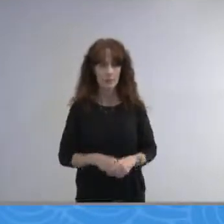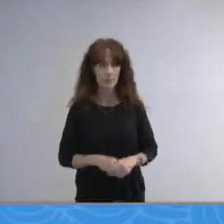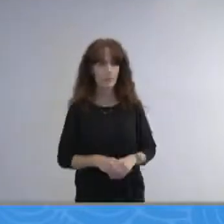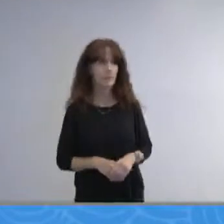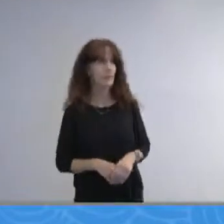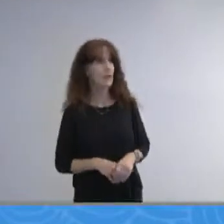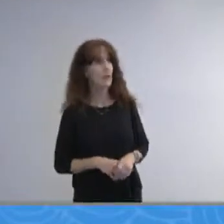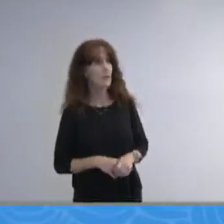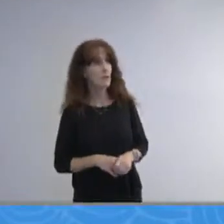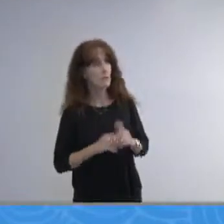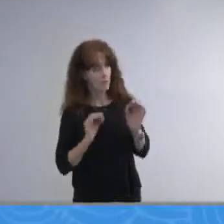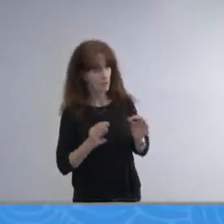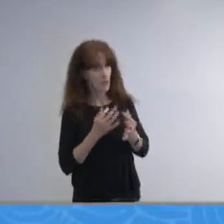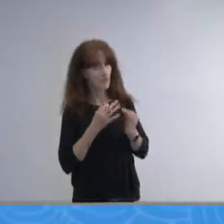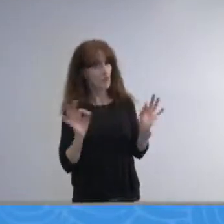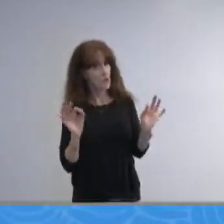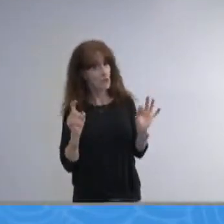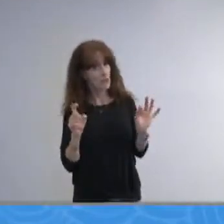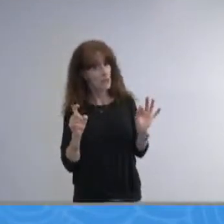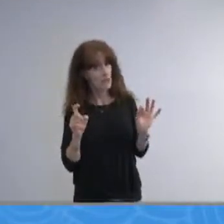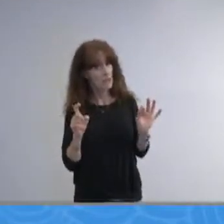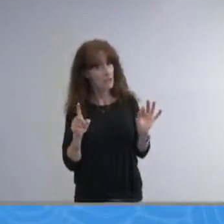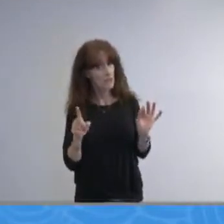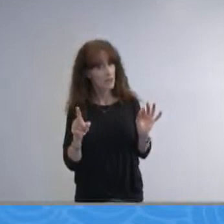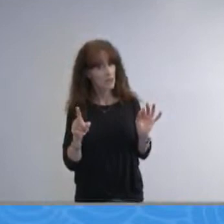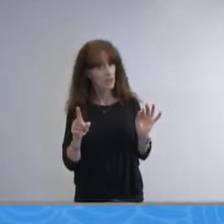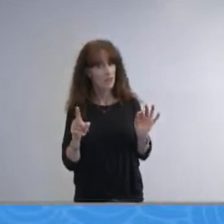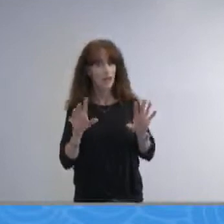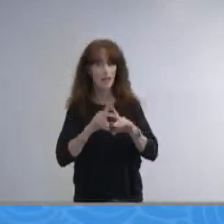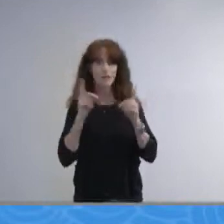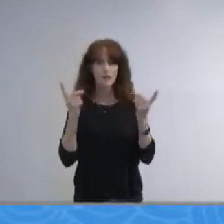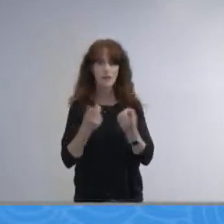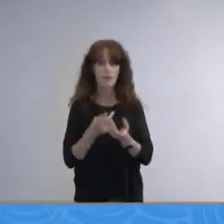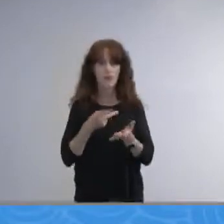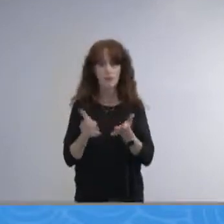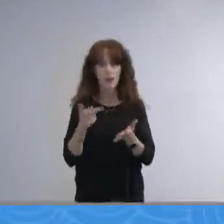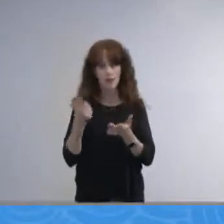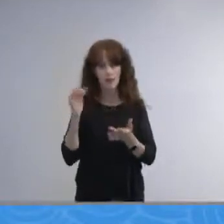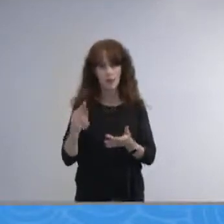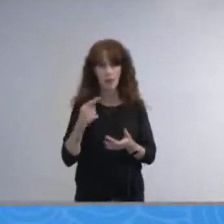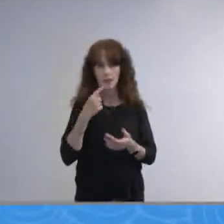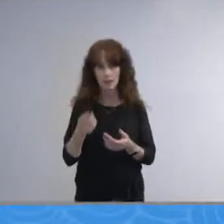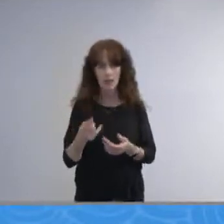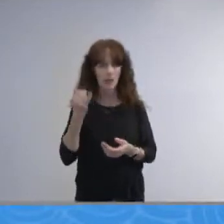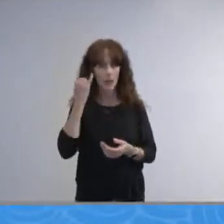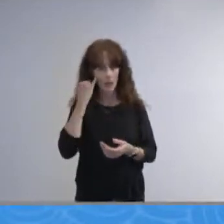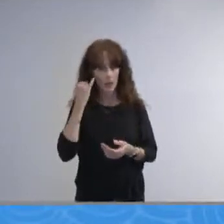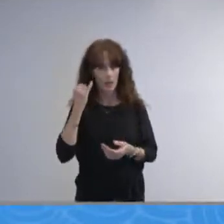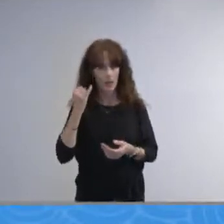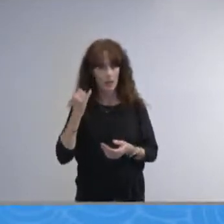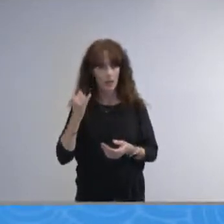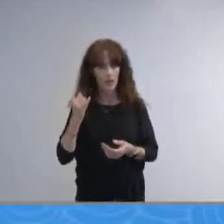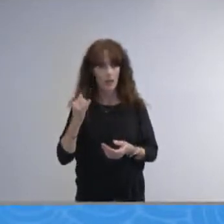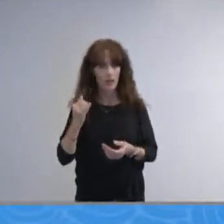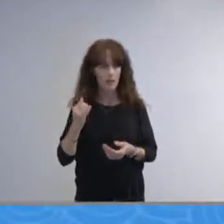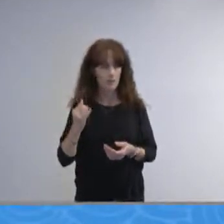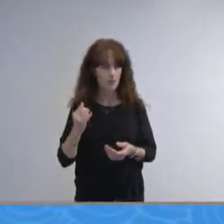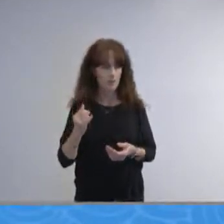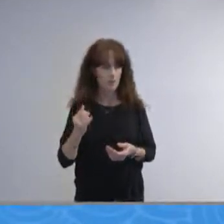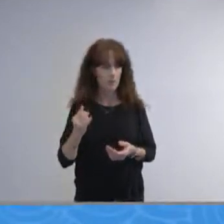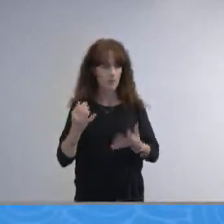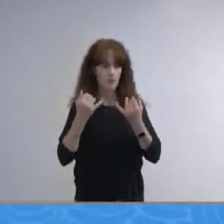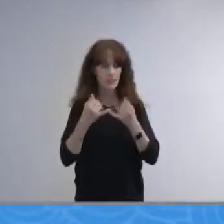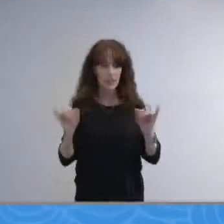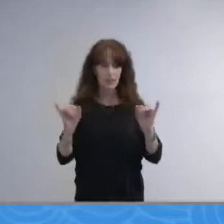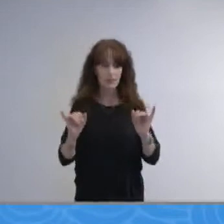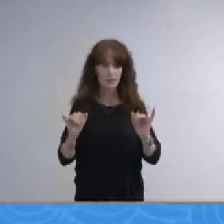Okay, free of charge from if the district pays for it, that's what I can tell you. If it's independent